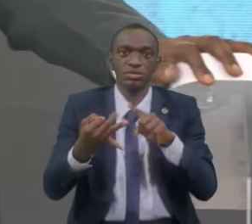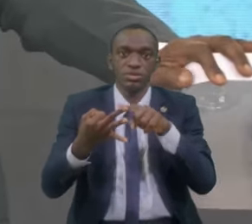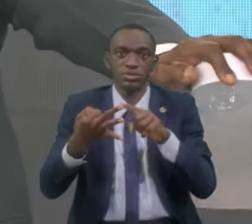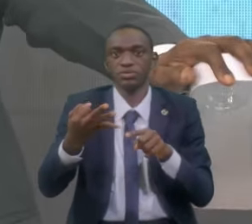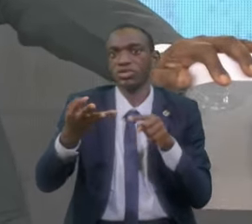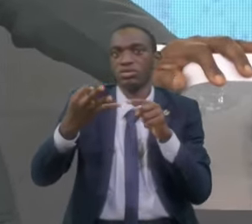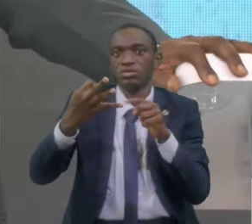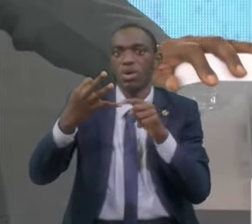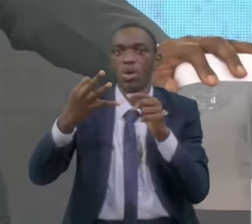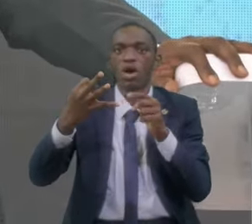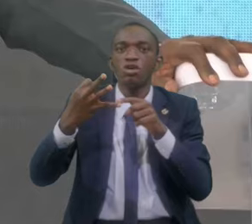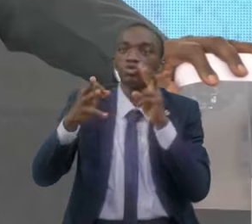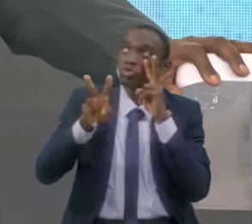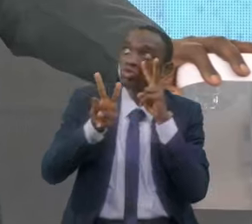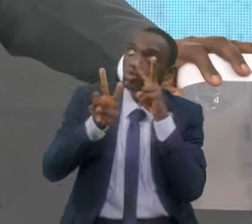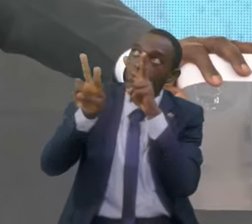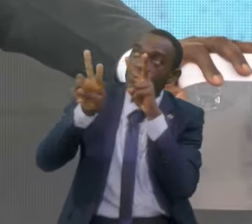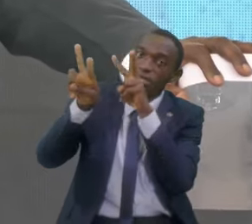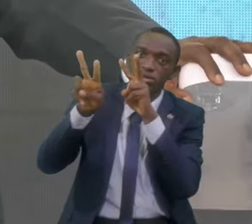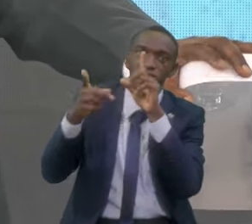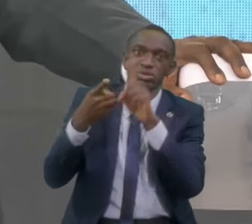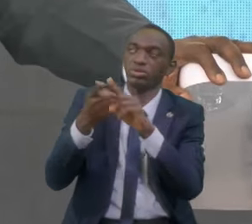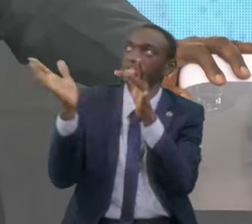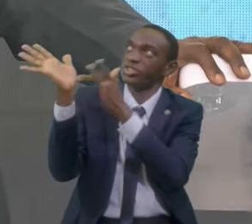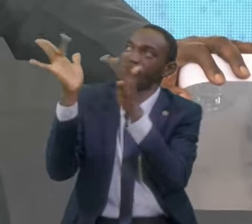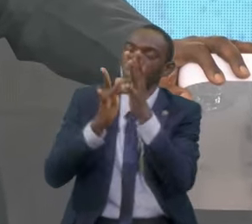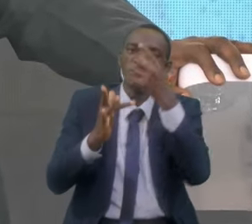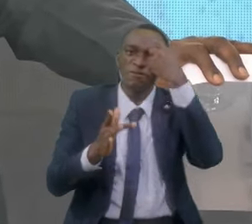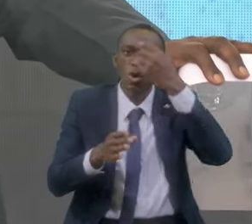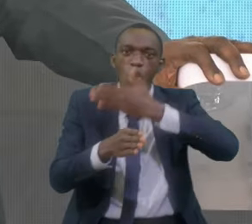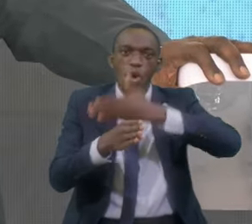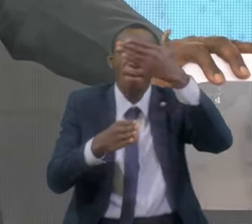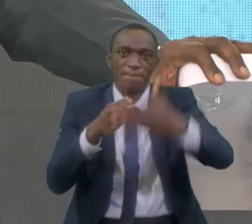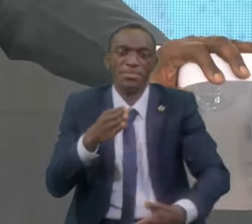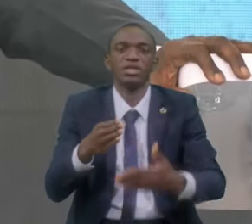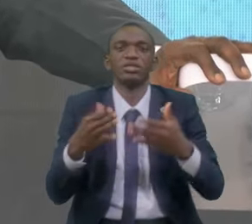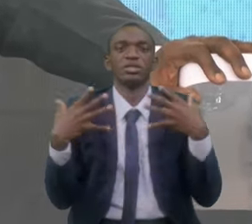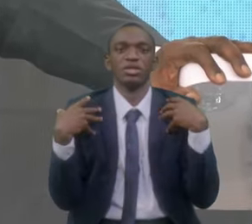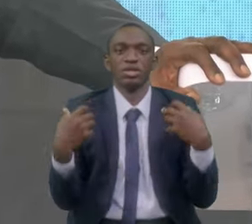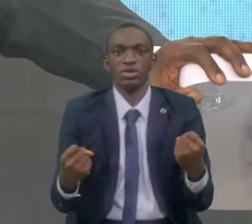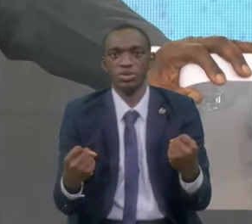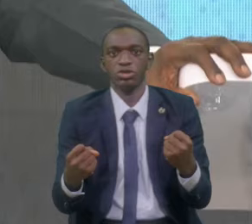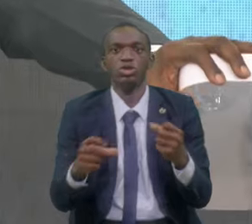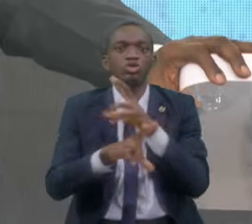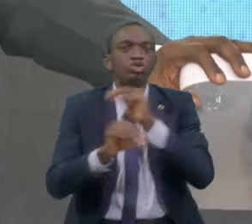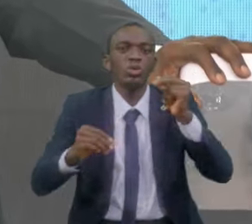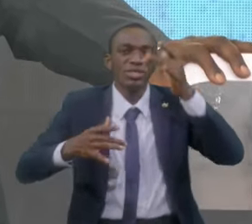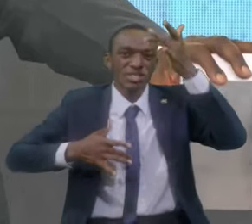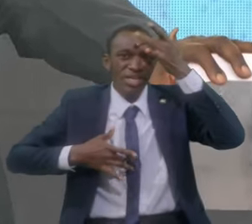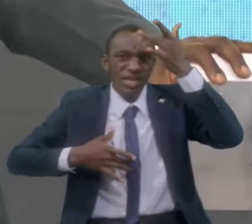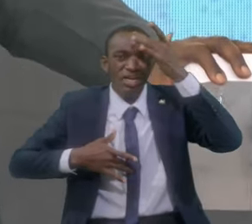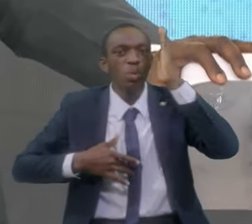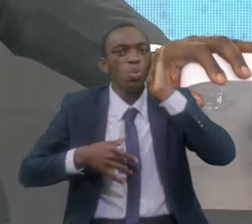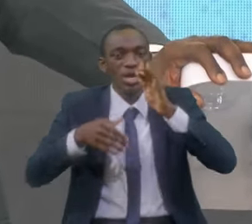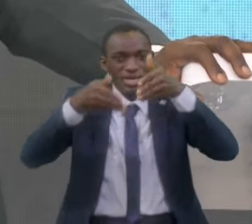unto Jesus for total cure. No sickness will remain after we mention the